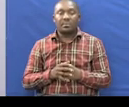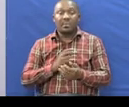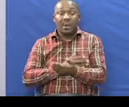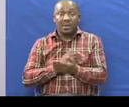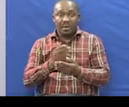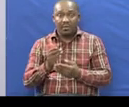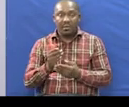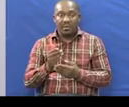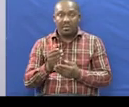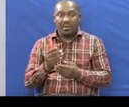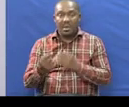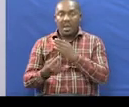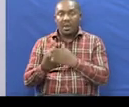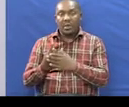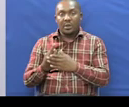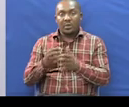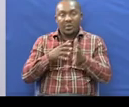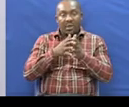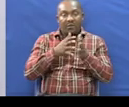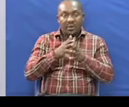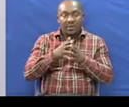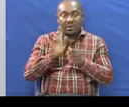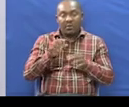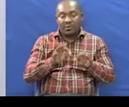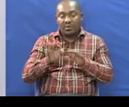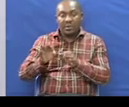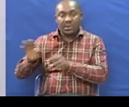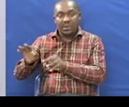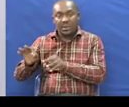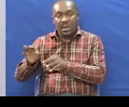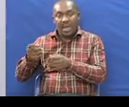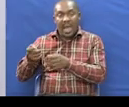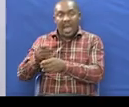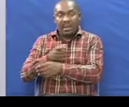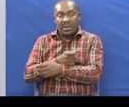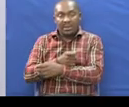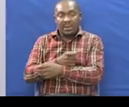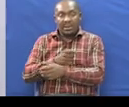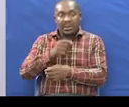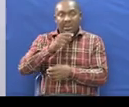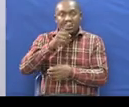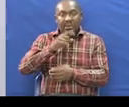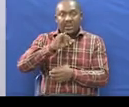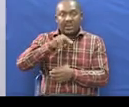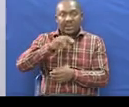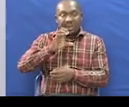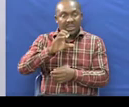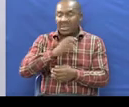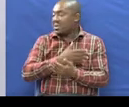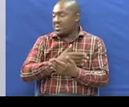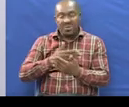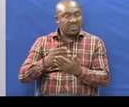Therefore, according to the definition of transition element, zinc do not qualify to be called the